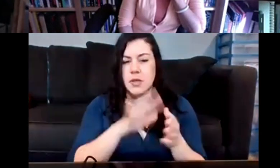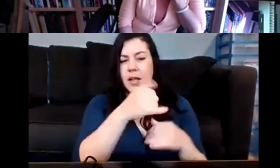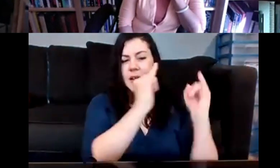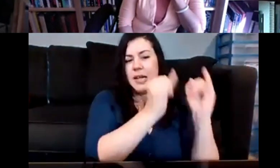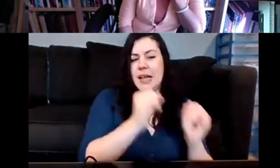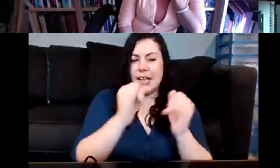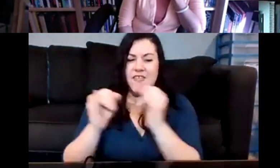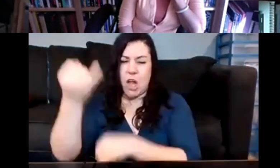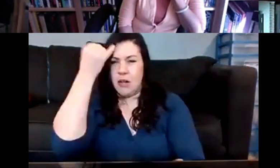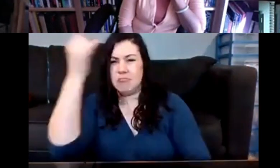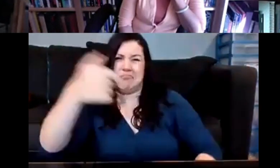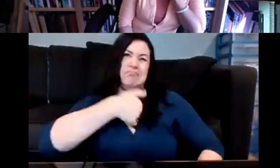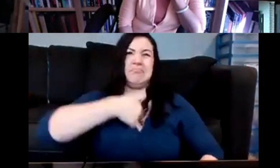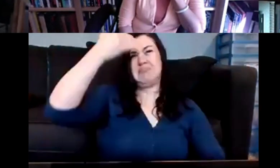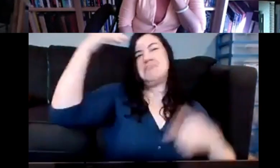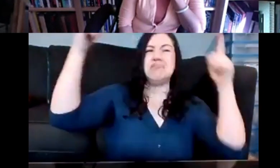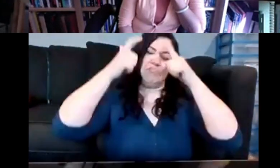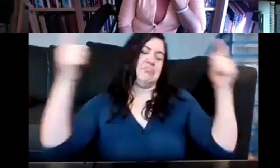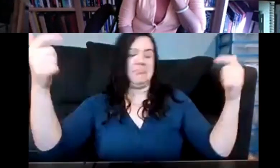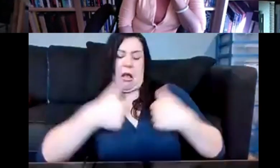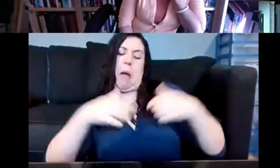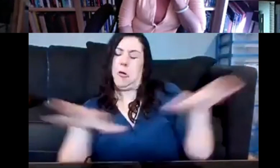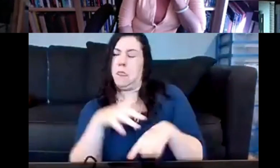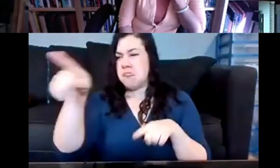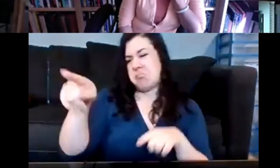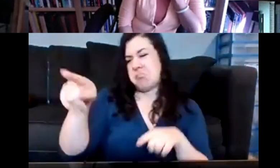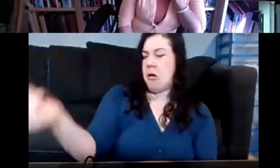right and I'm going to do this thing and you're going to understand.